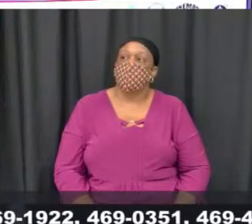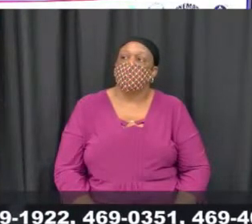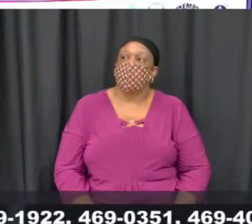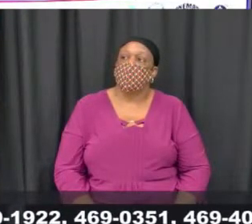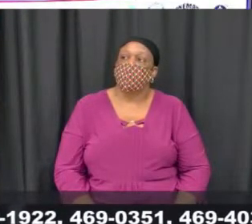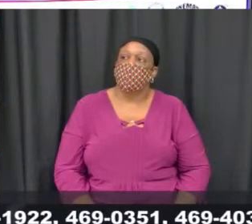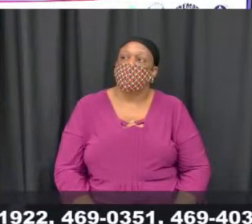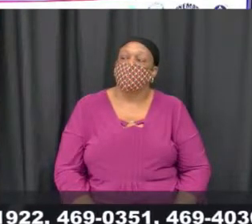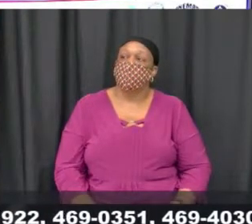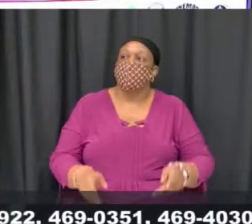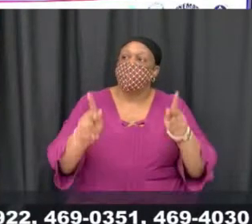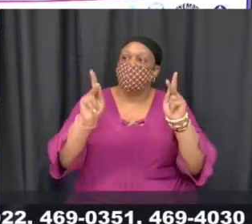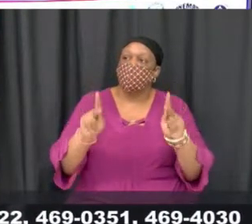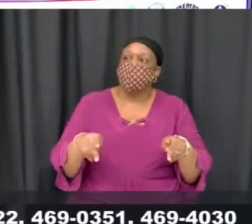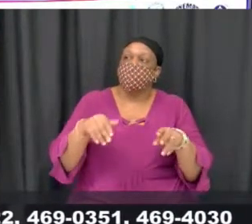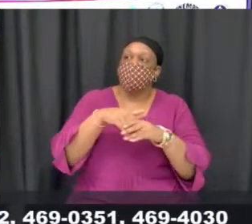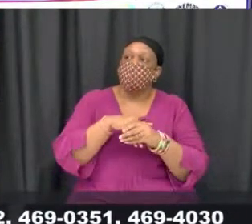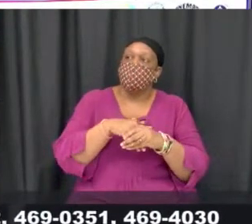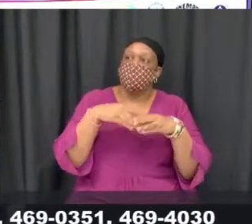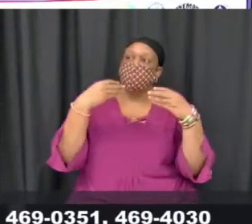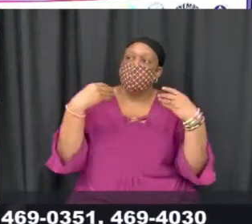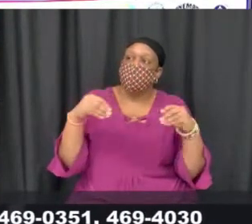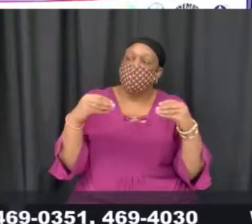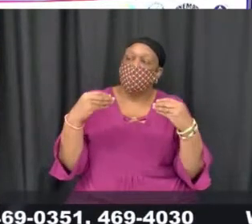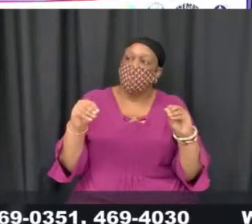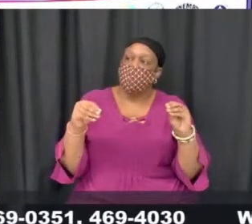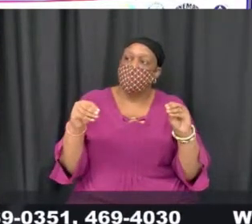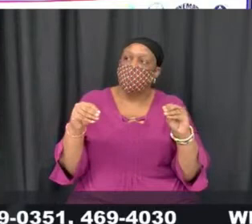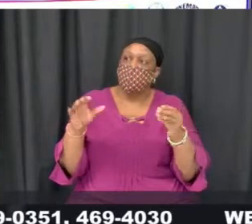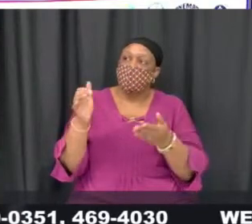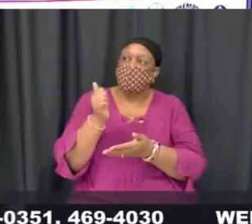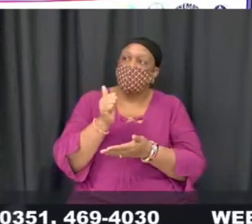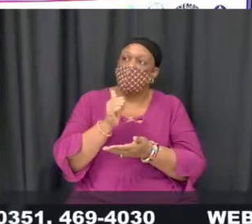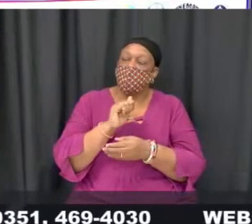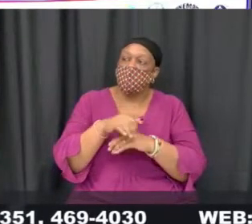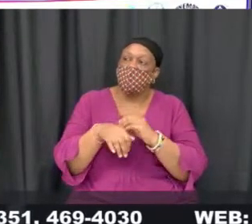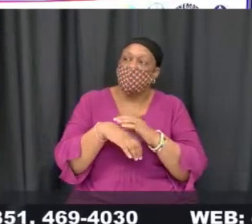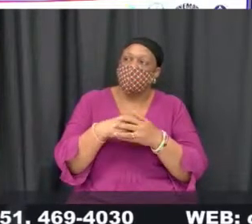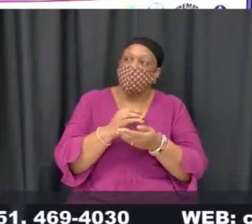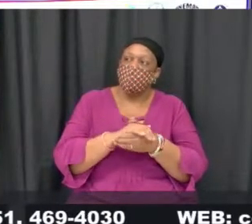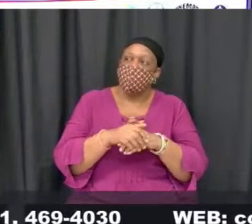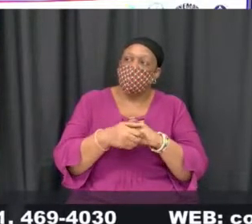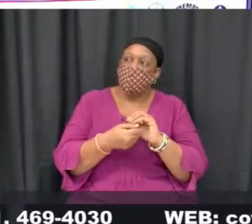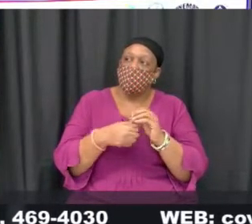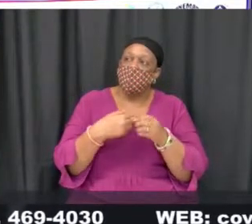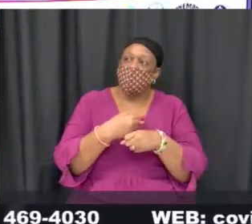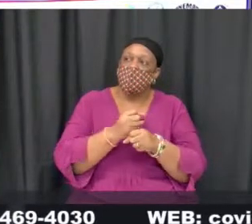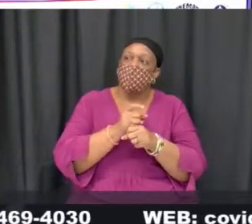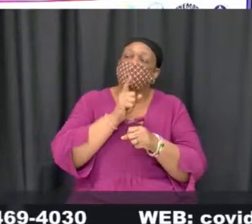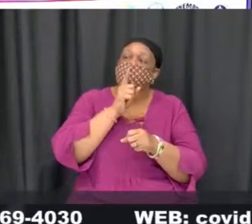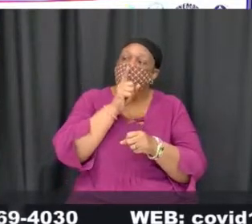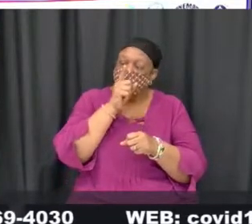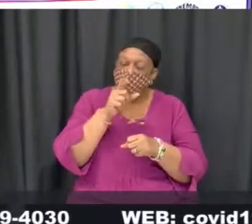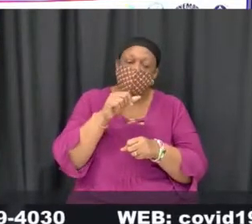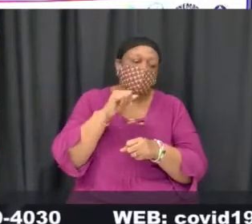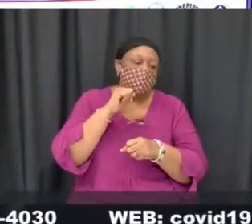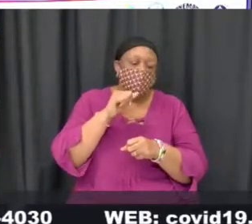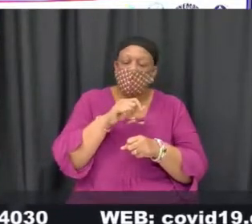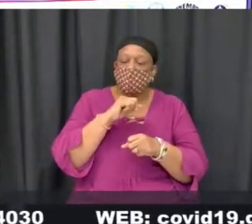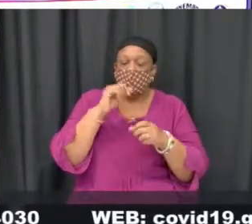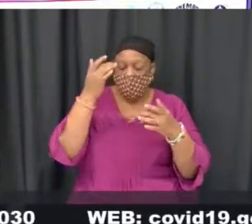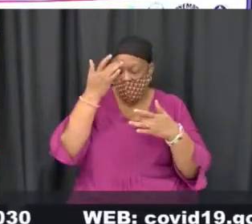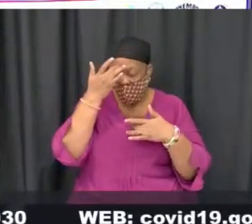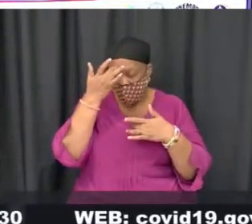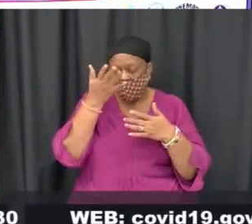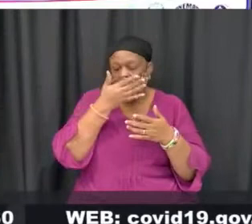checking your temperature and making sure that you hand sanitize. This is to make sure that you are not symptomatic and entering